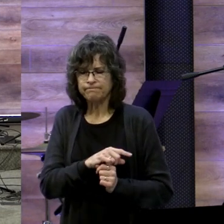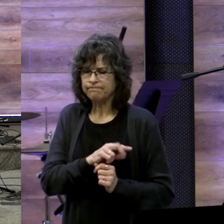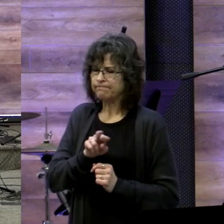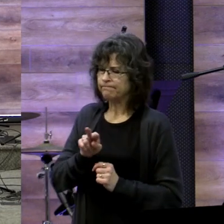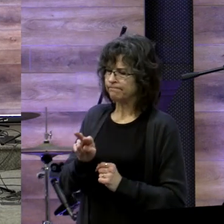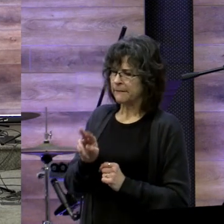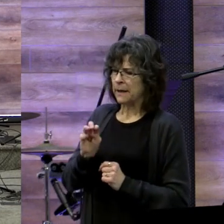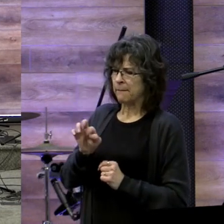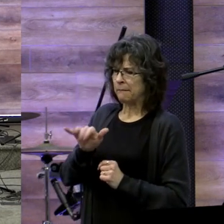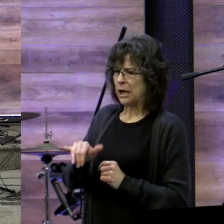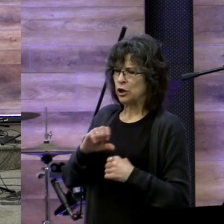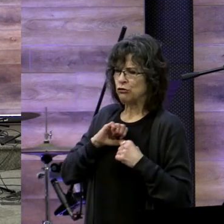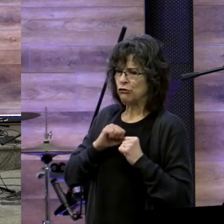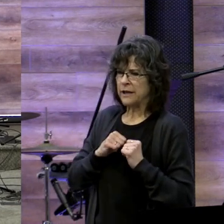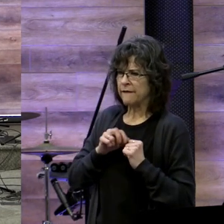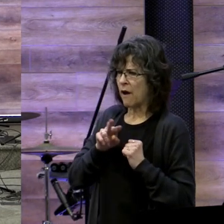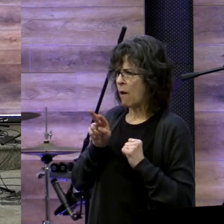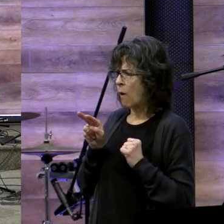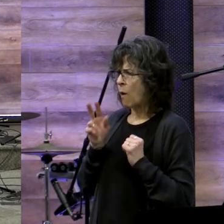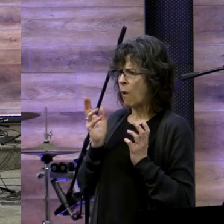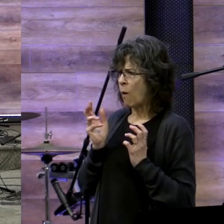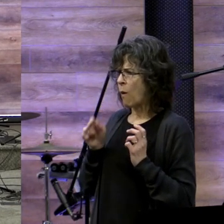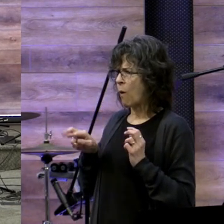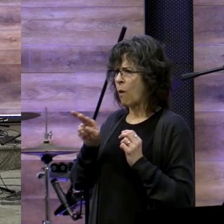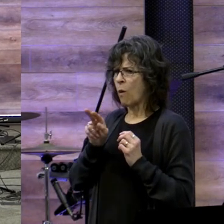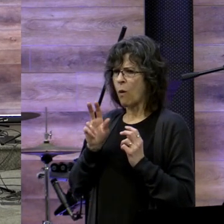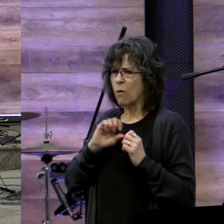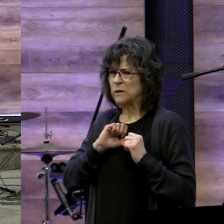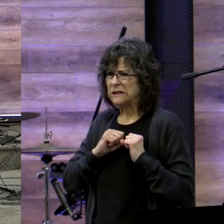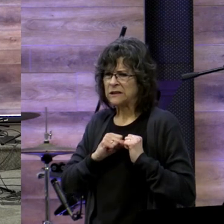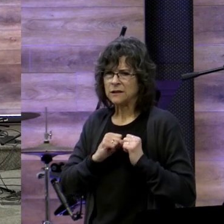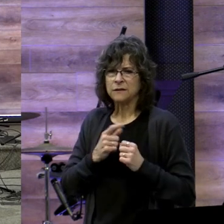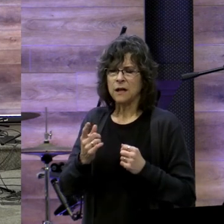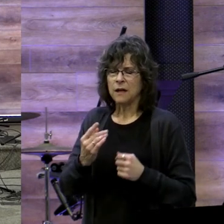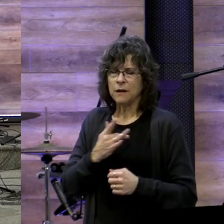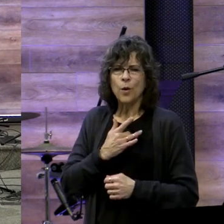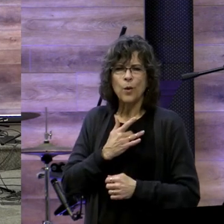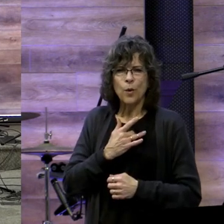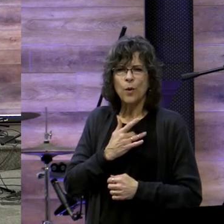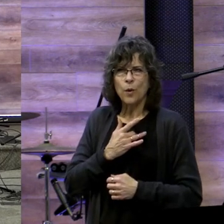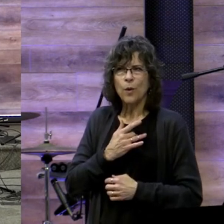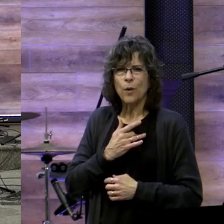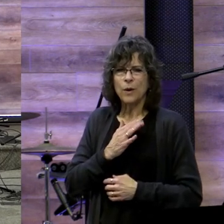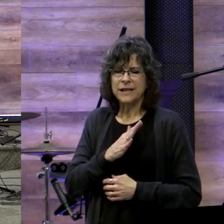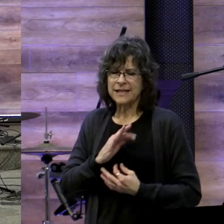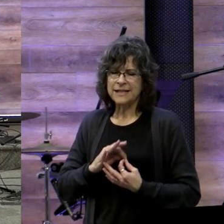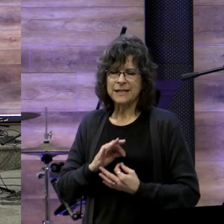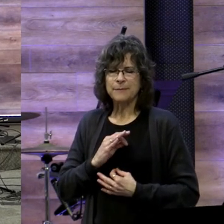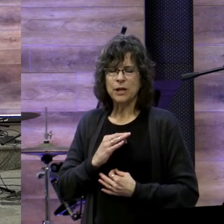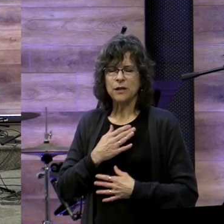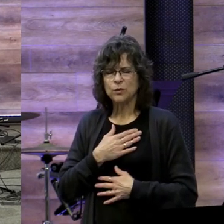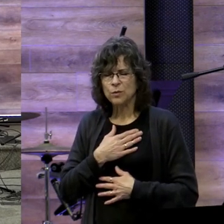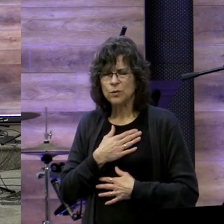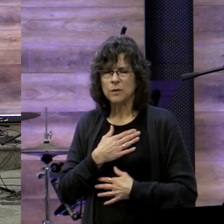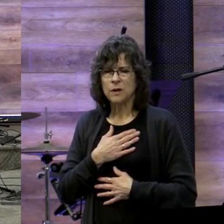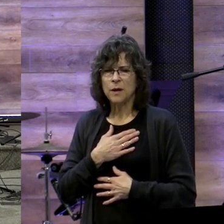Mary's grief and the grief of everyone else around, we're told he was deeply moved in his spirit and greatly